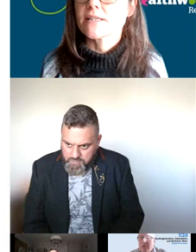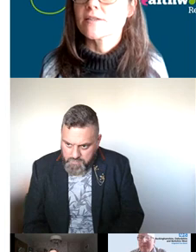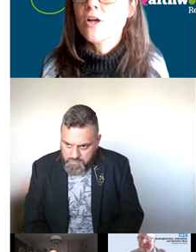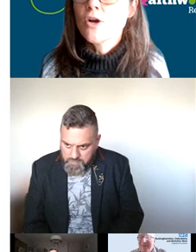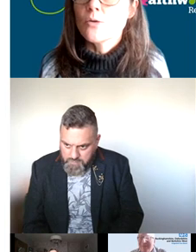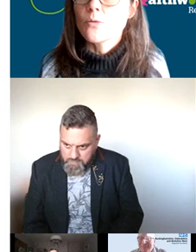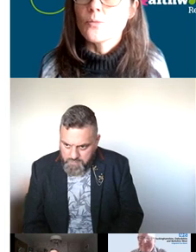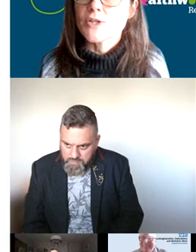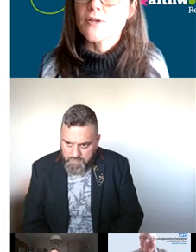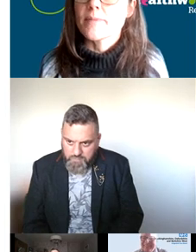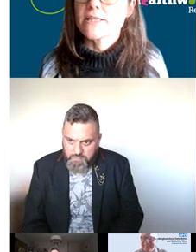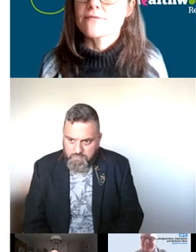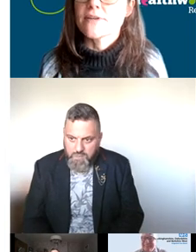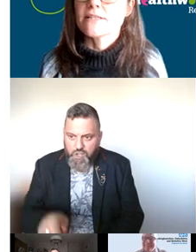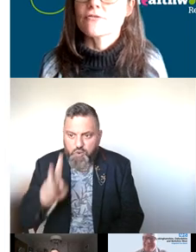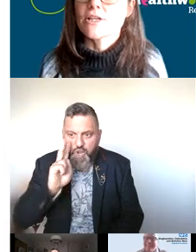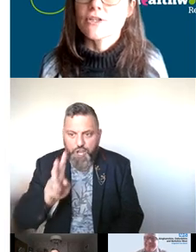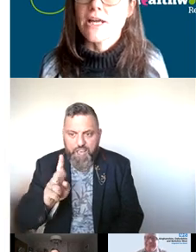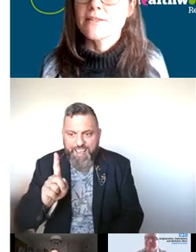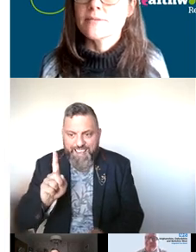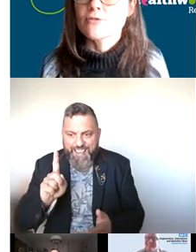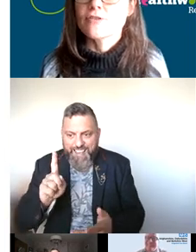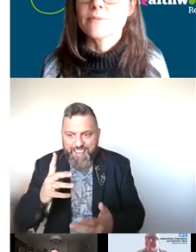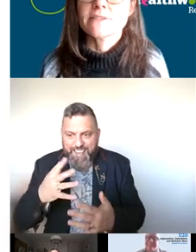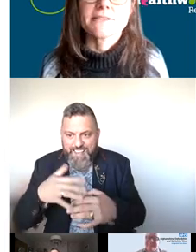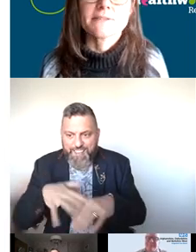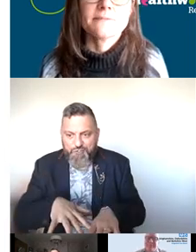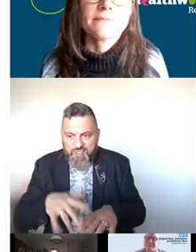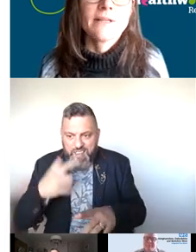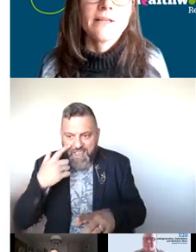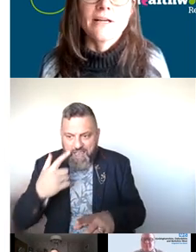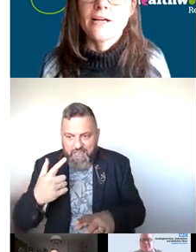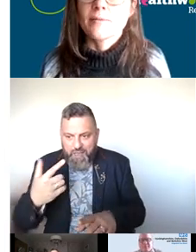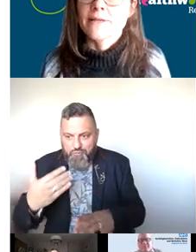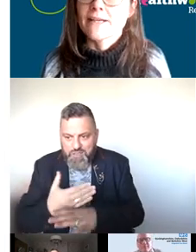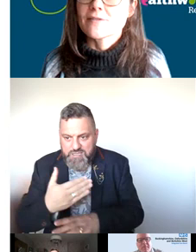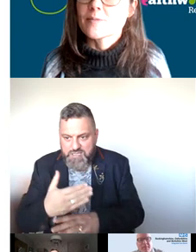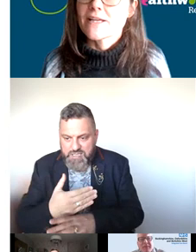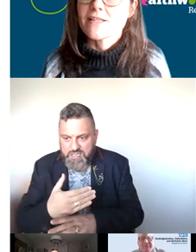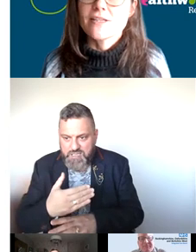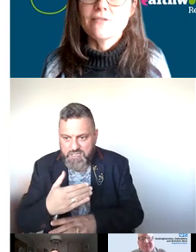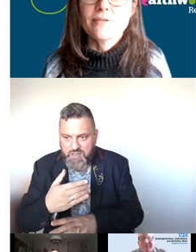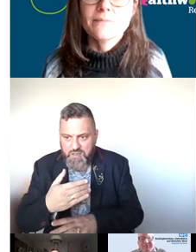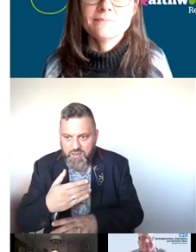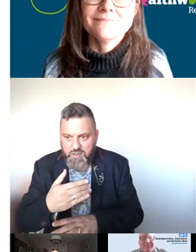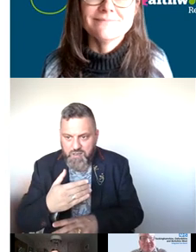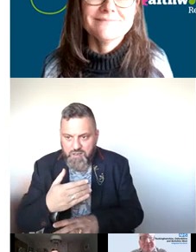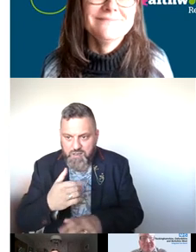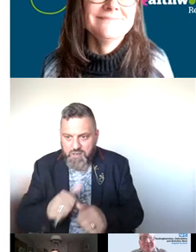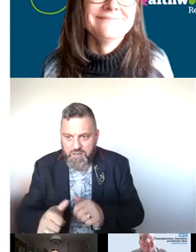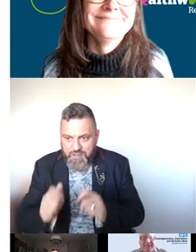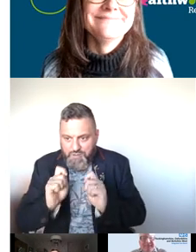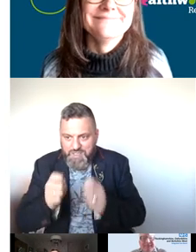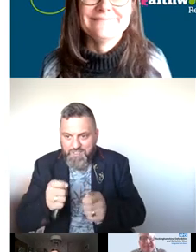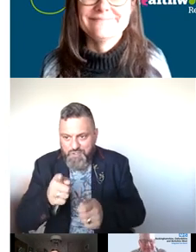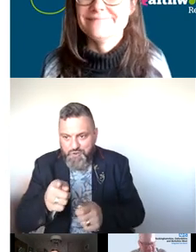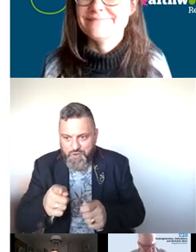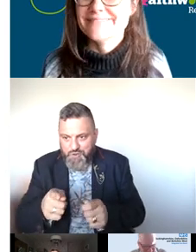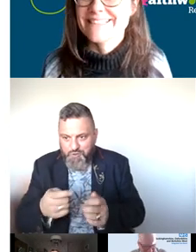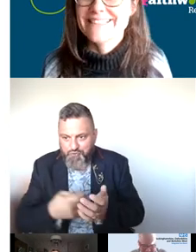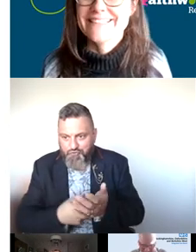best practice, which are the best for integration and improvement? I'm going to have to put that to you, Rob.